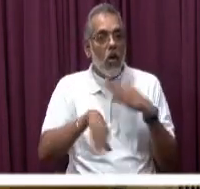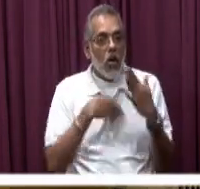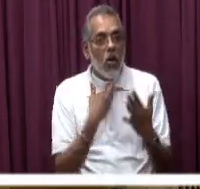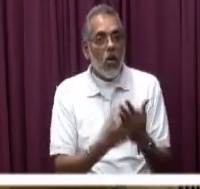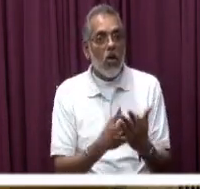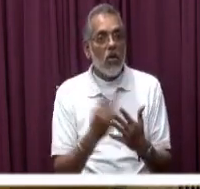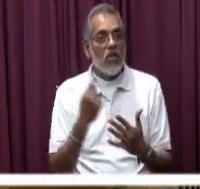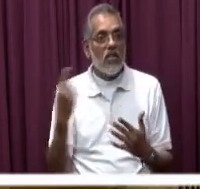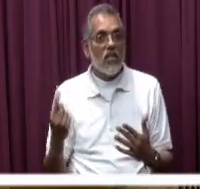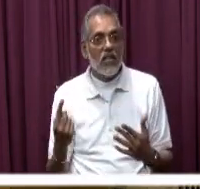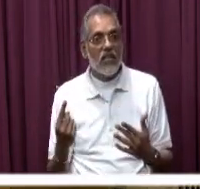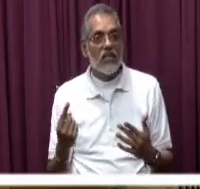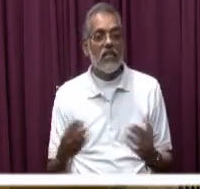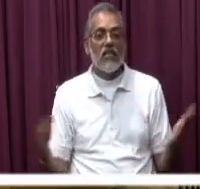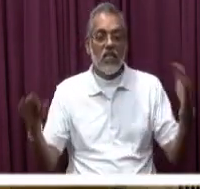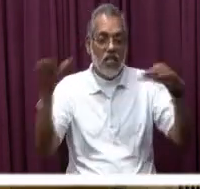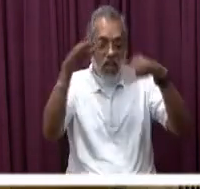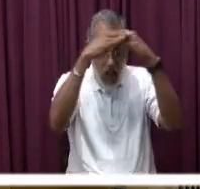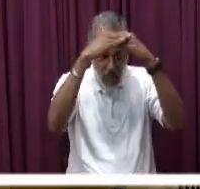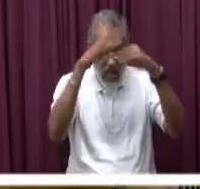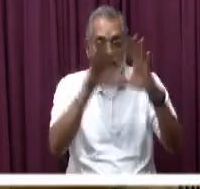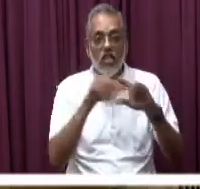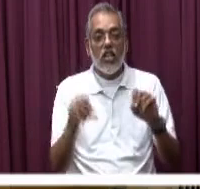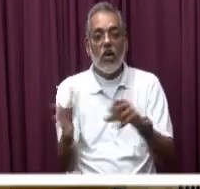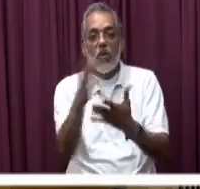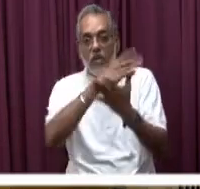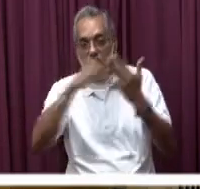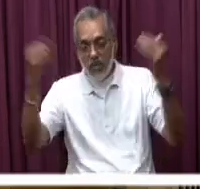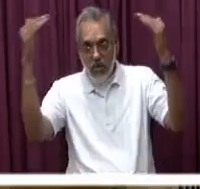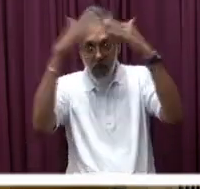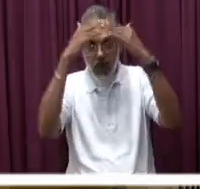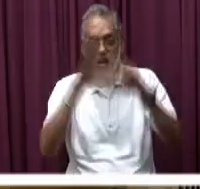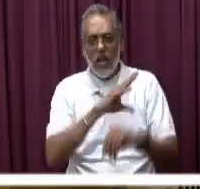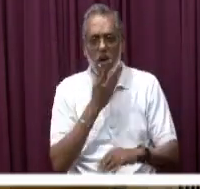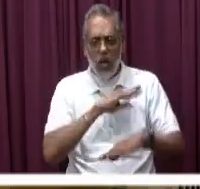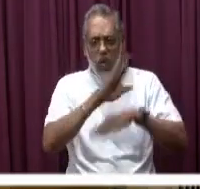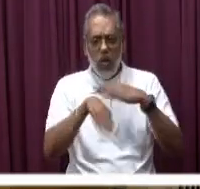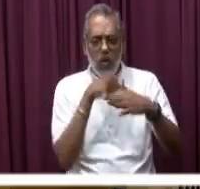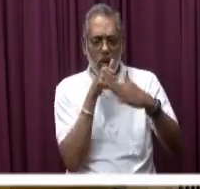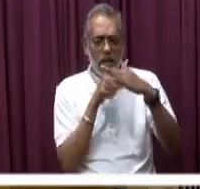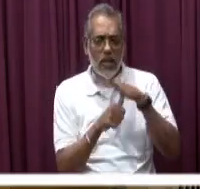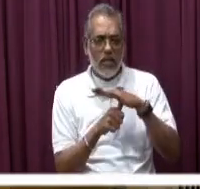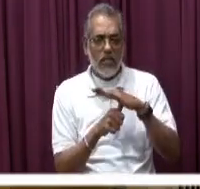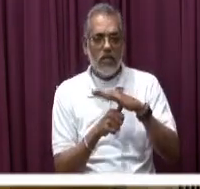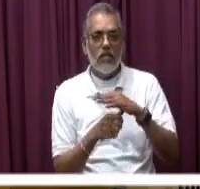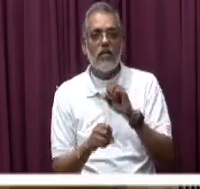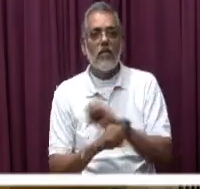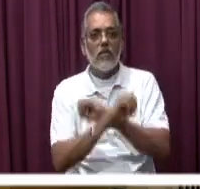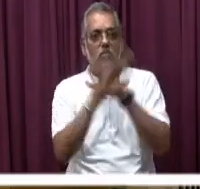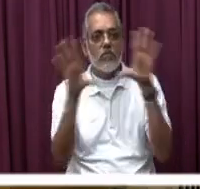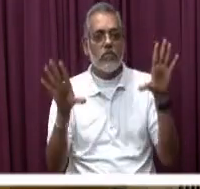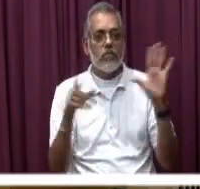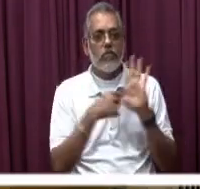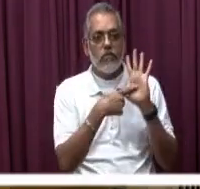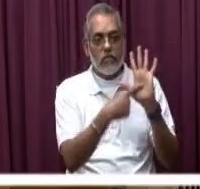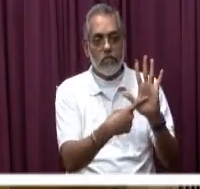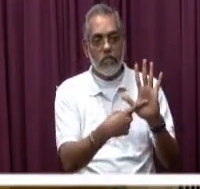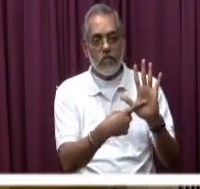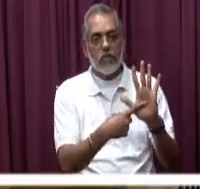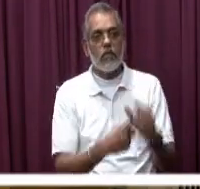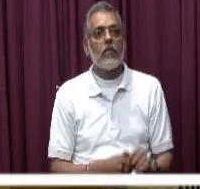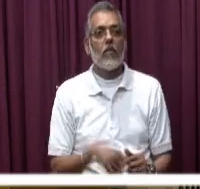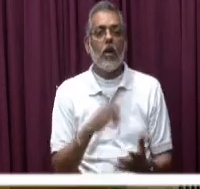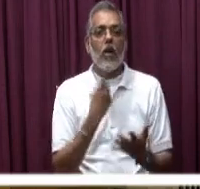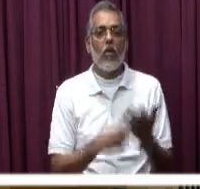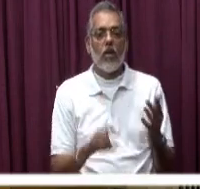now covered will be uncovered, and everything now hidden will be made clear. What